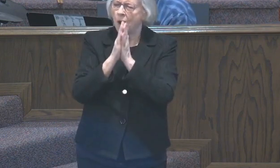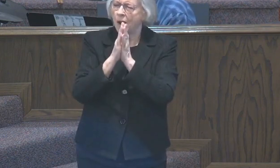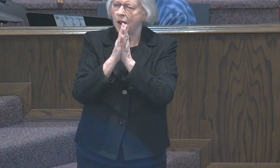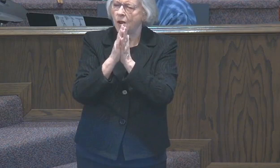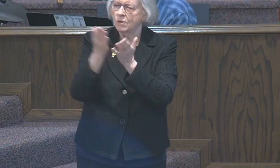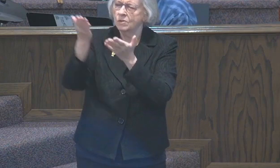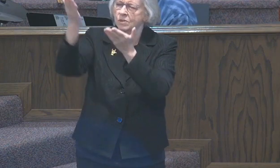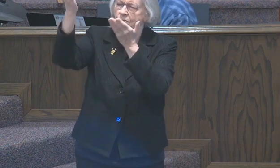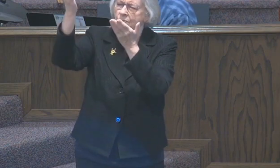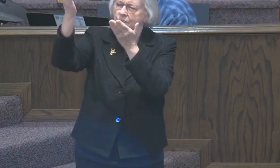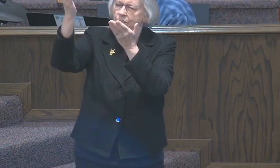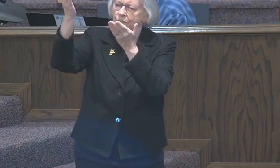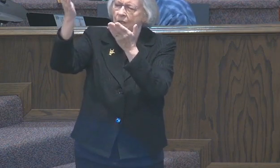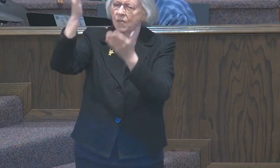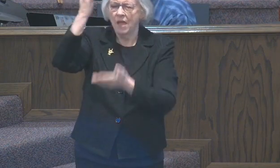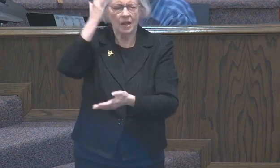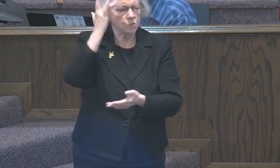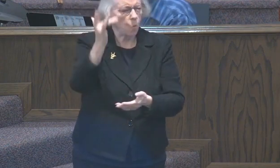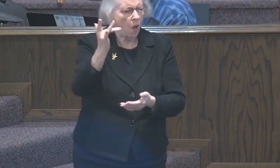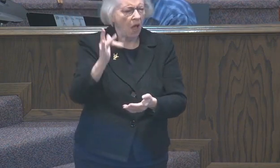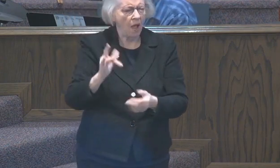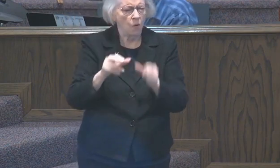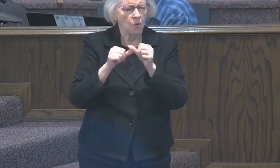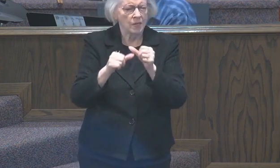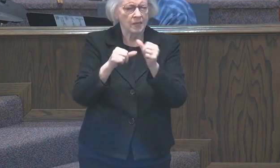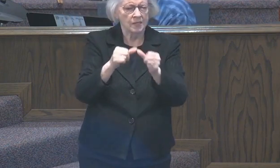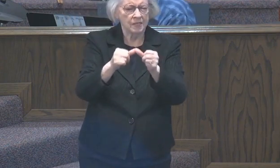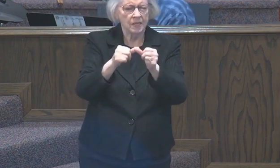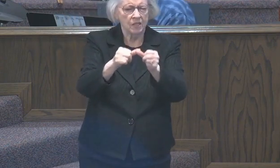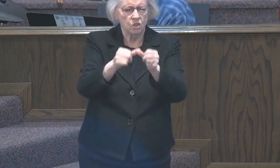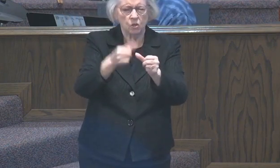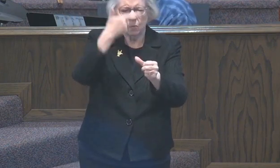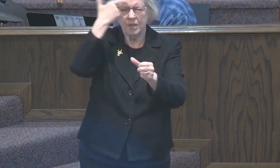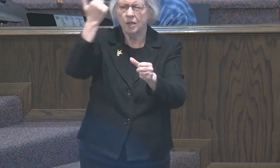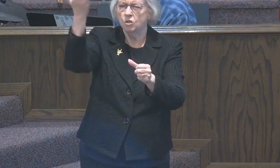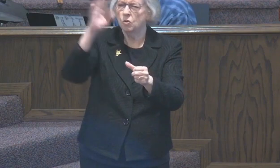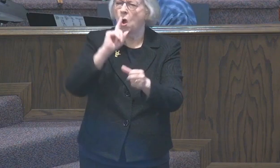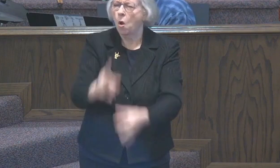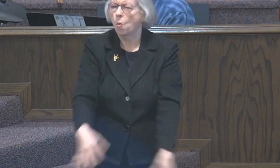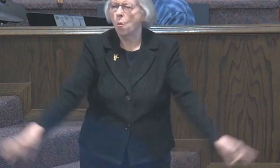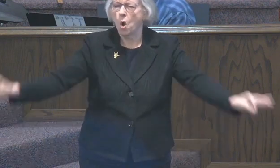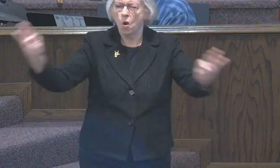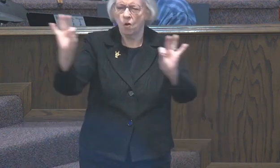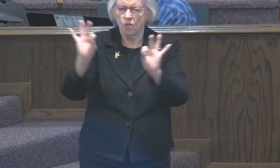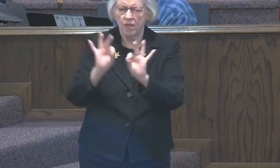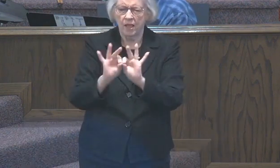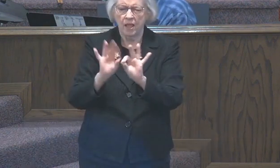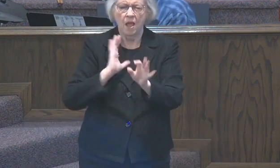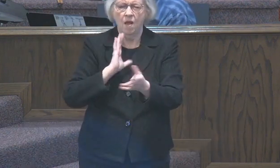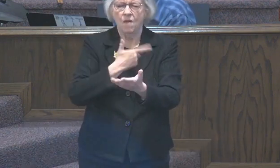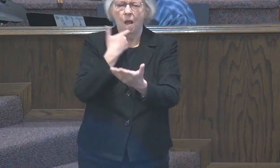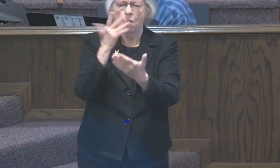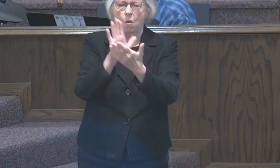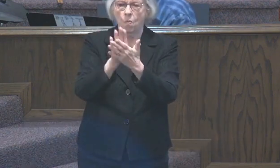we continue to exalt you, Father, because you are worthy of our praise.